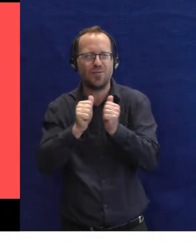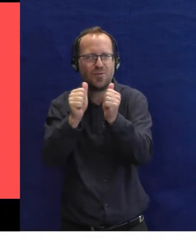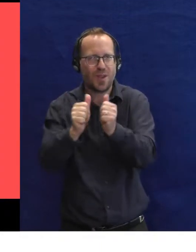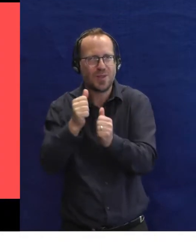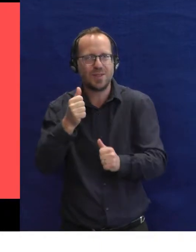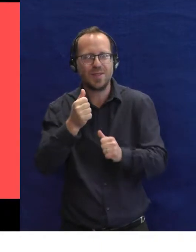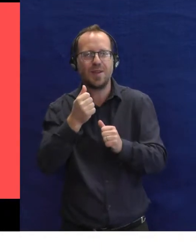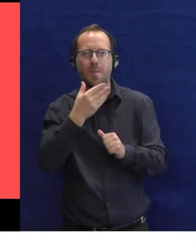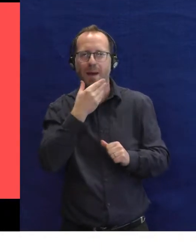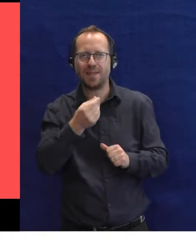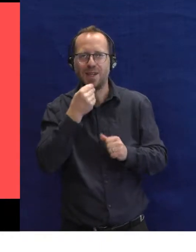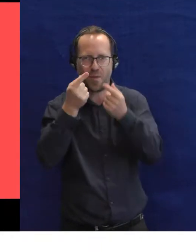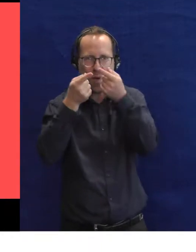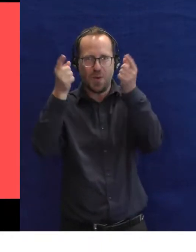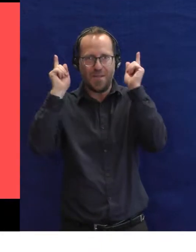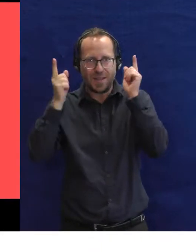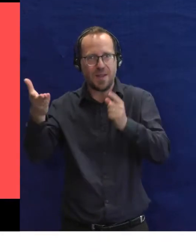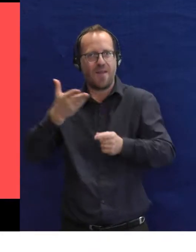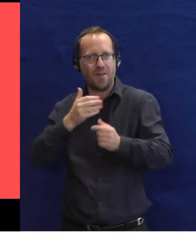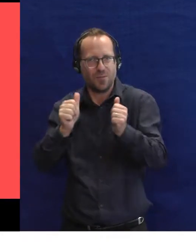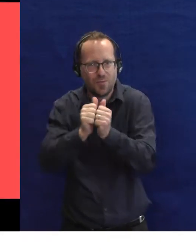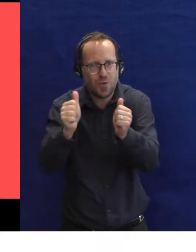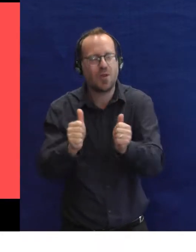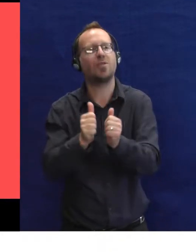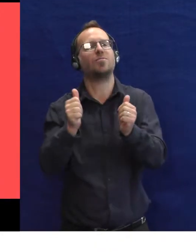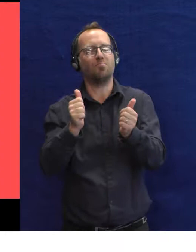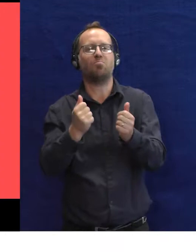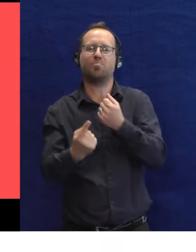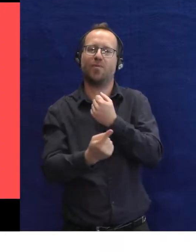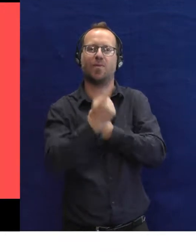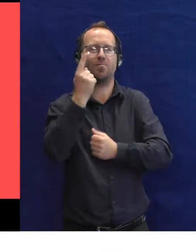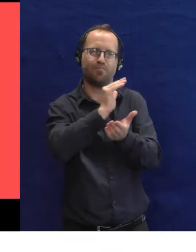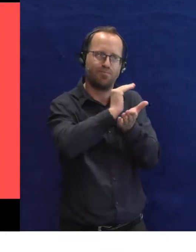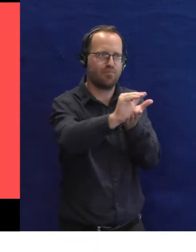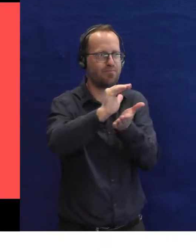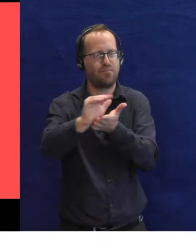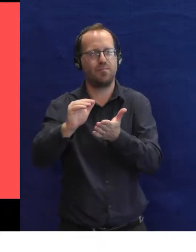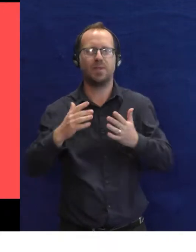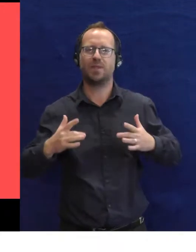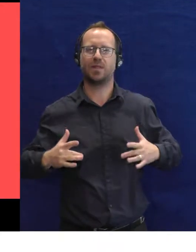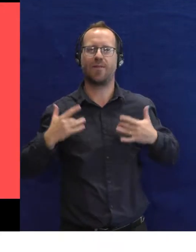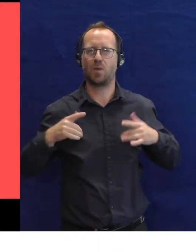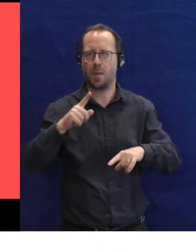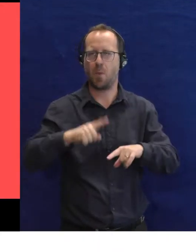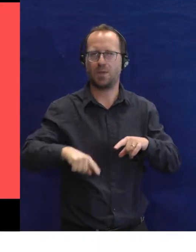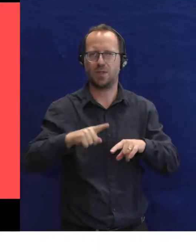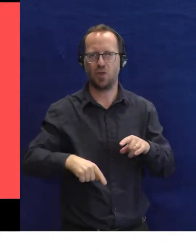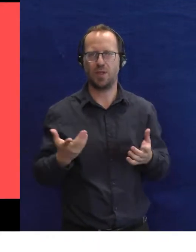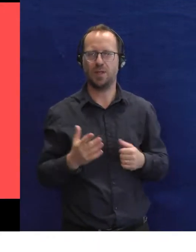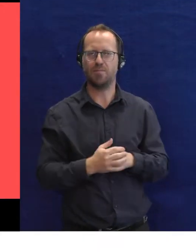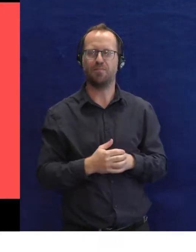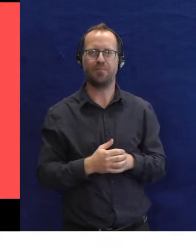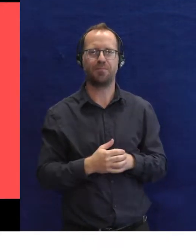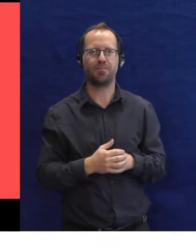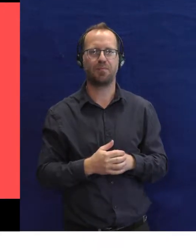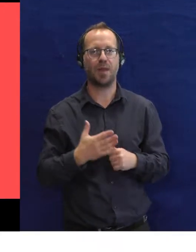several applications in order to make the life of persons with disability easier and helping those which